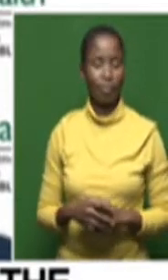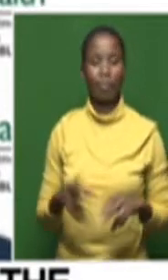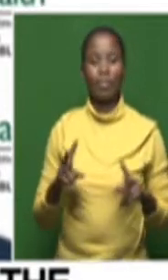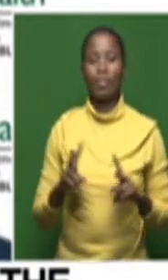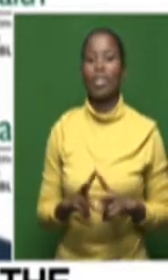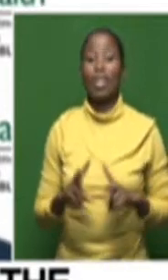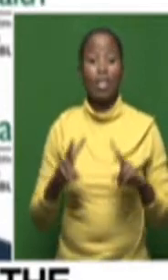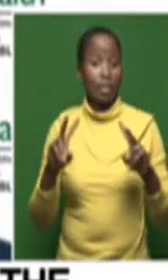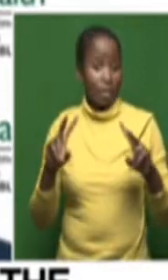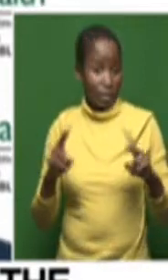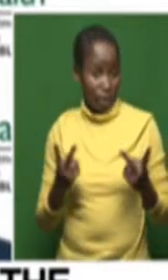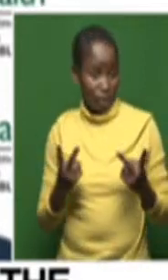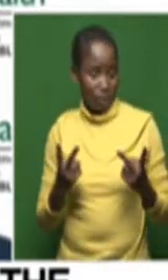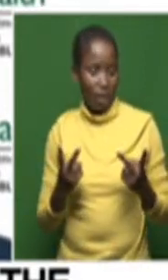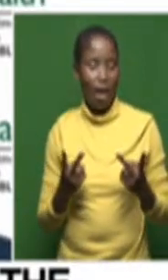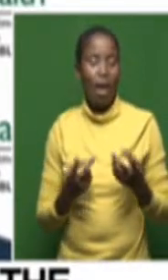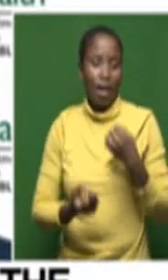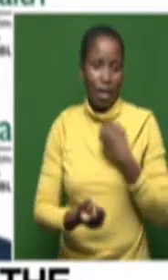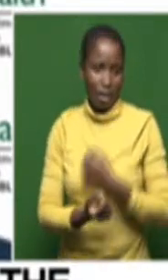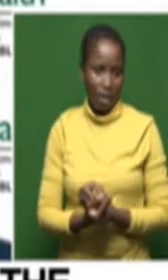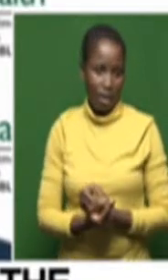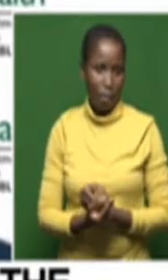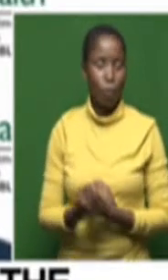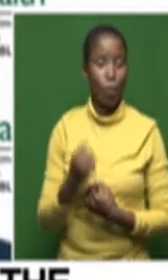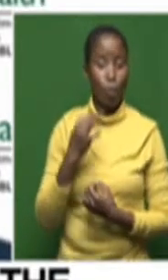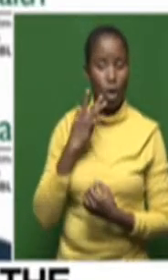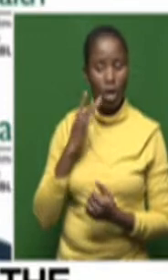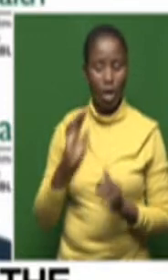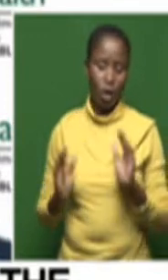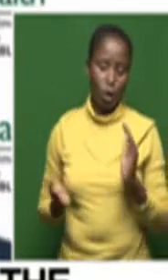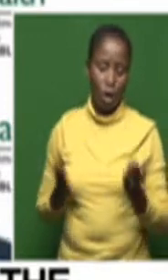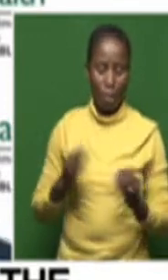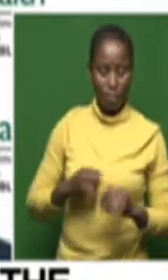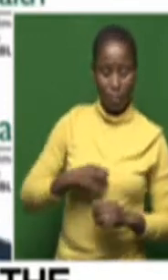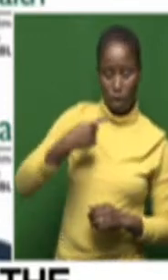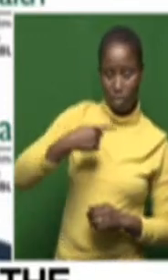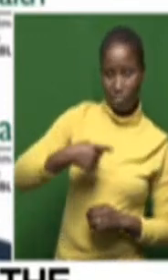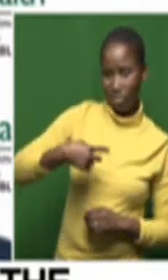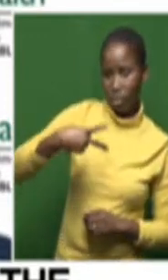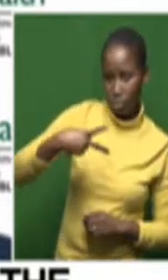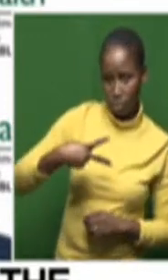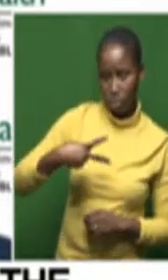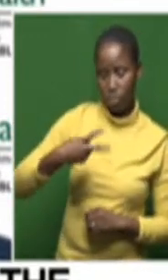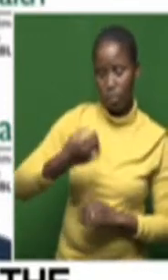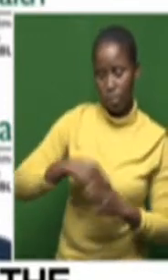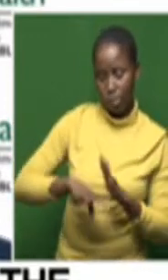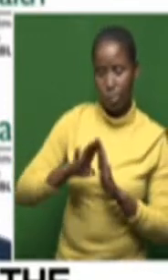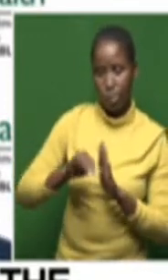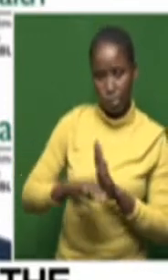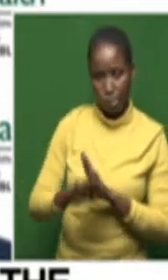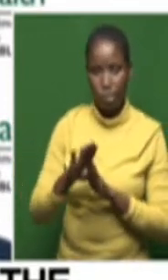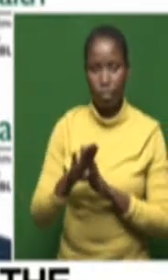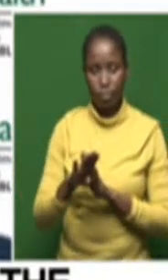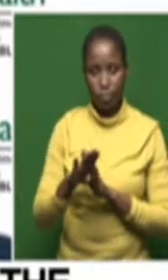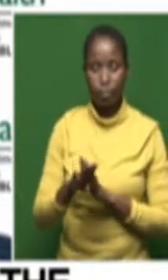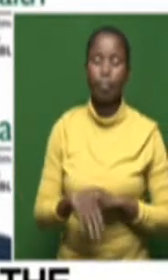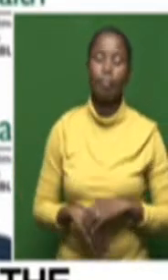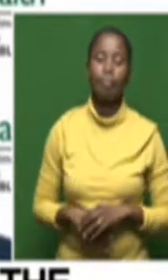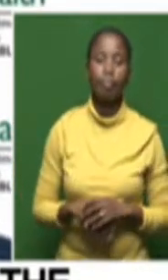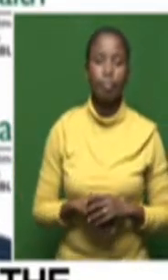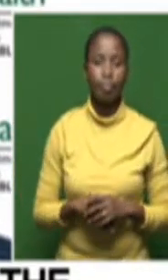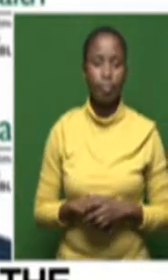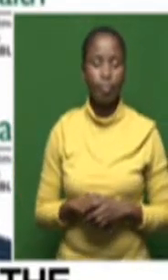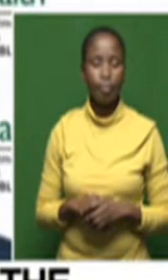It's behaving differently as compared to the first and the second waves. The case trajectory